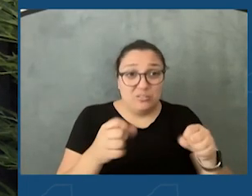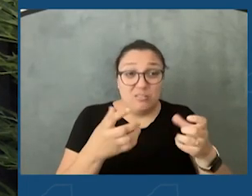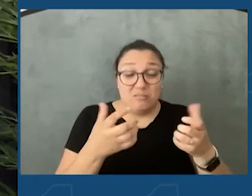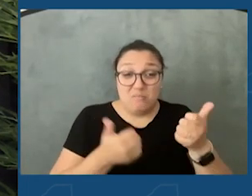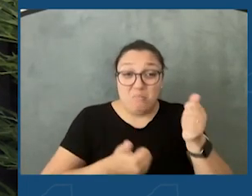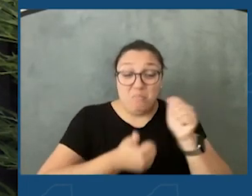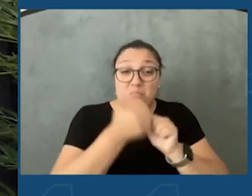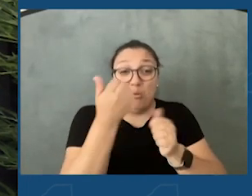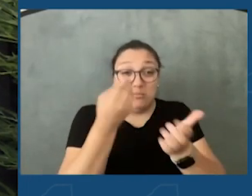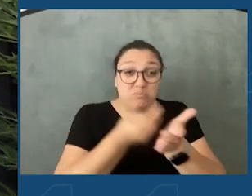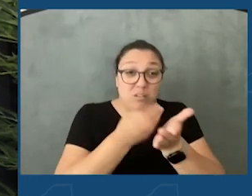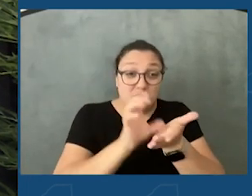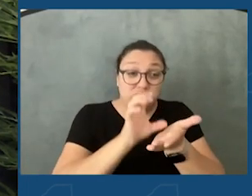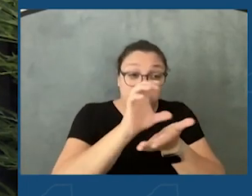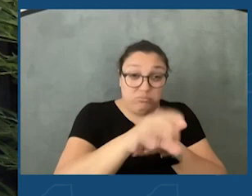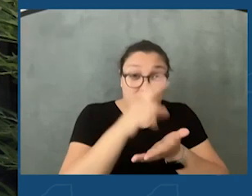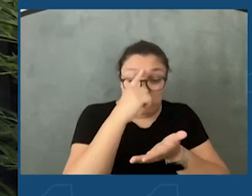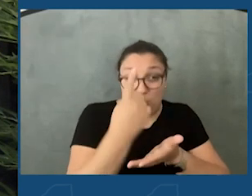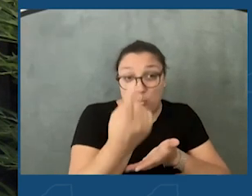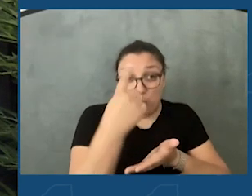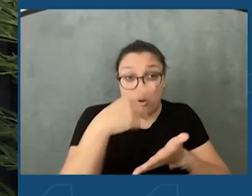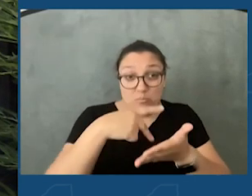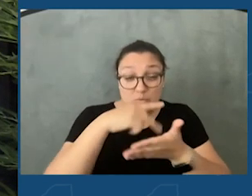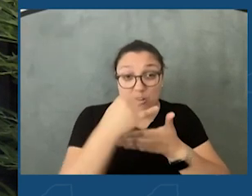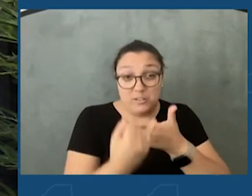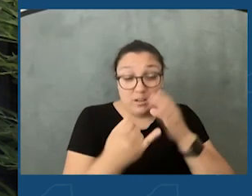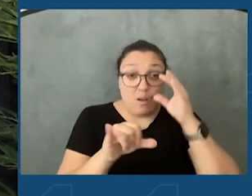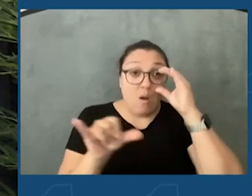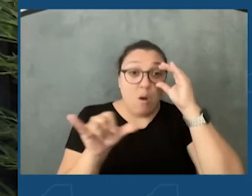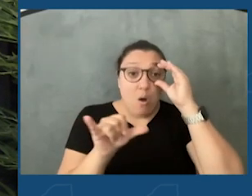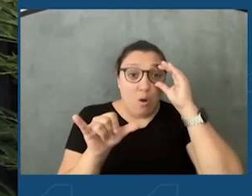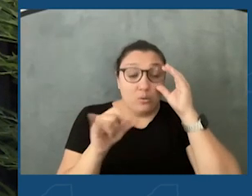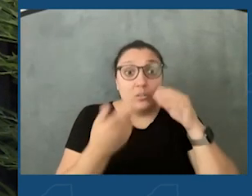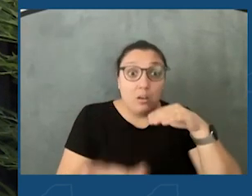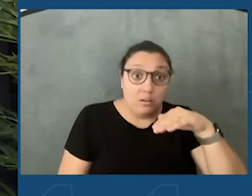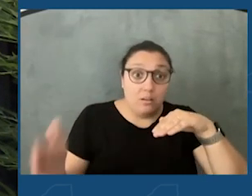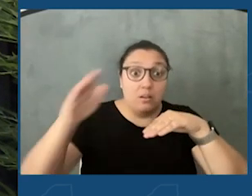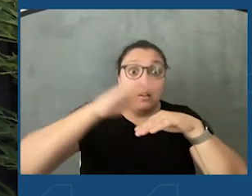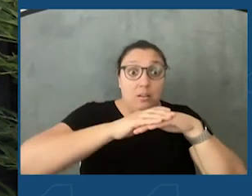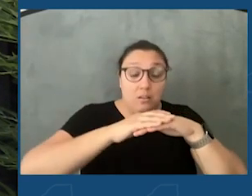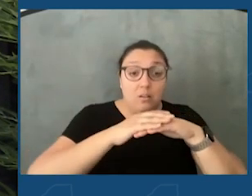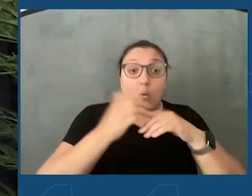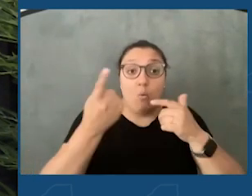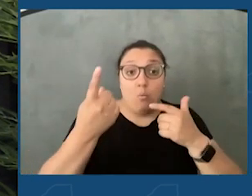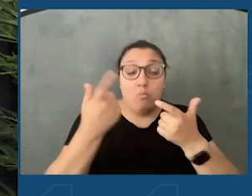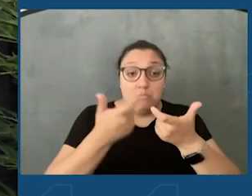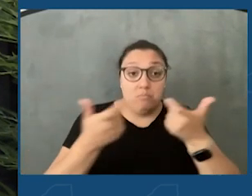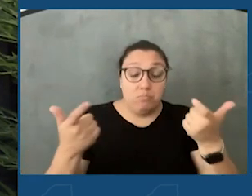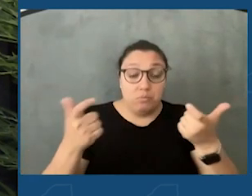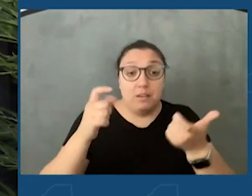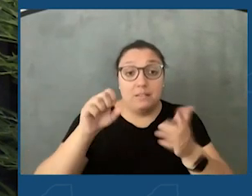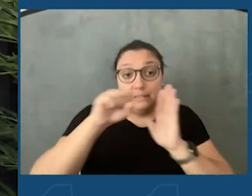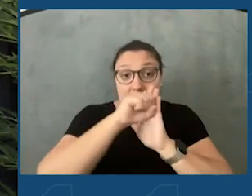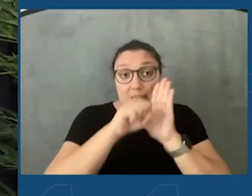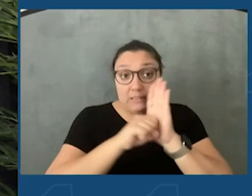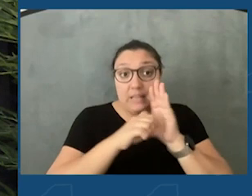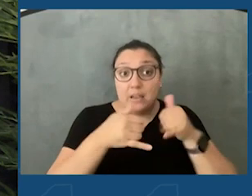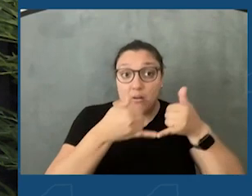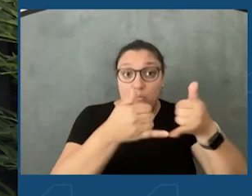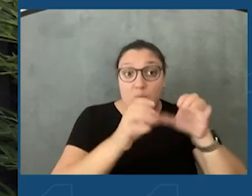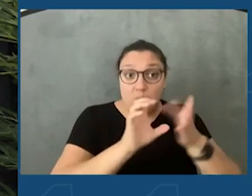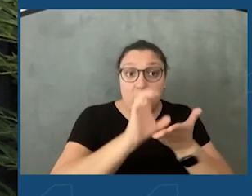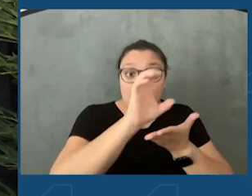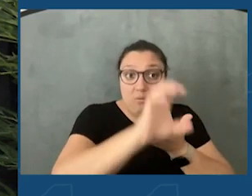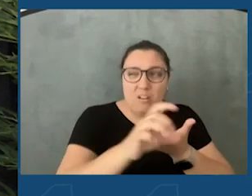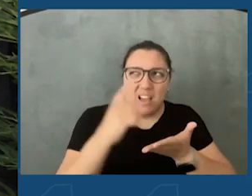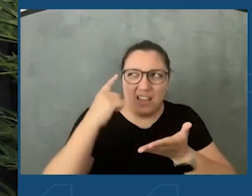And I want to add, as she mentioned, this is on top of a major state award the governor announced here, I think it was in January,